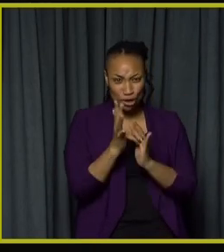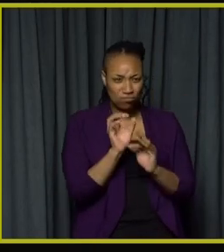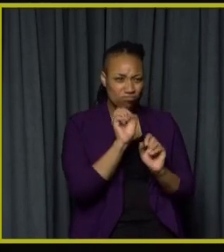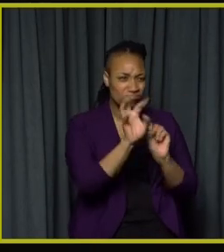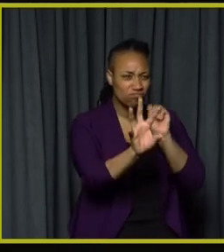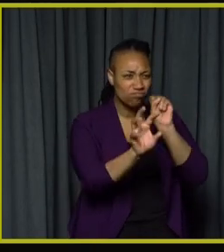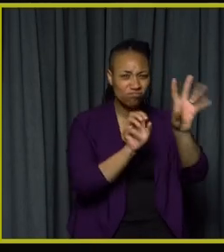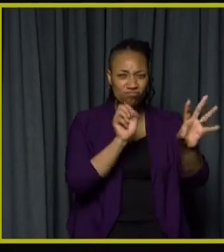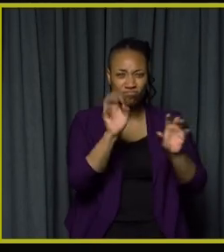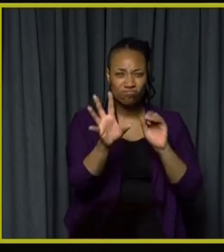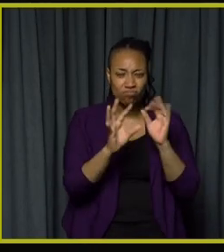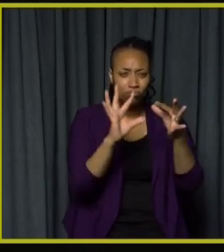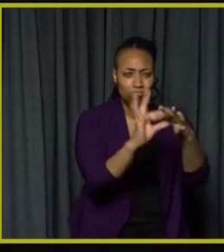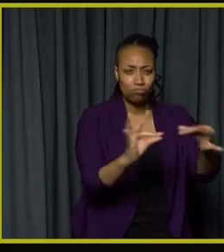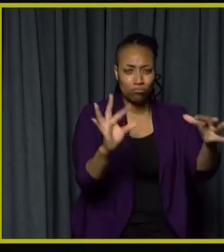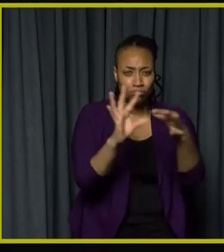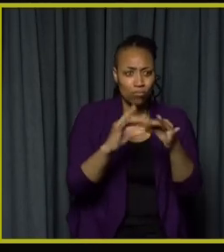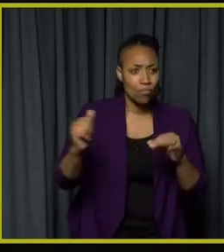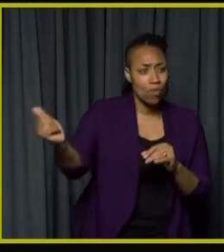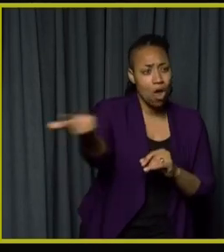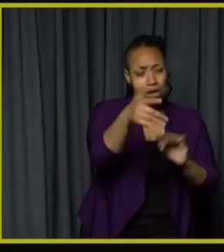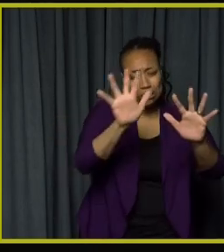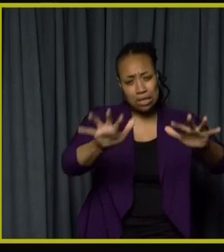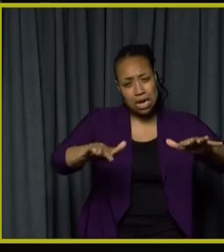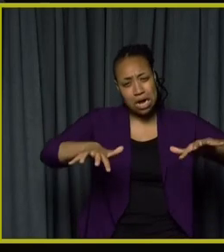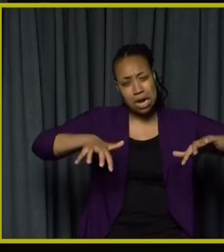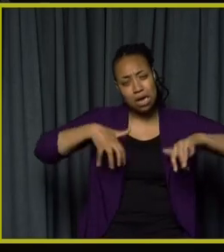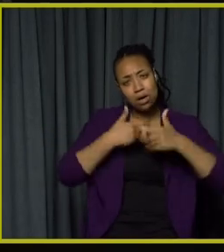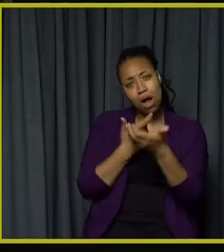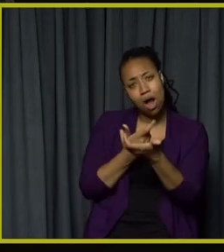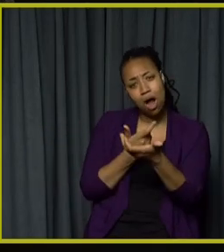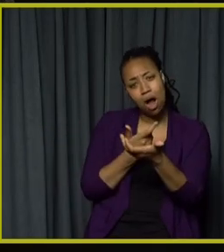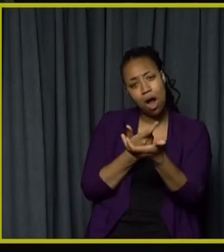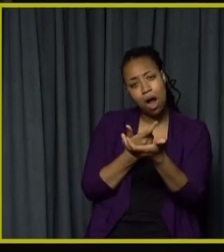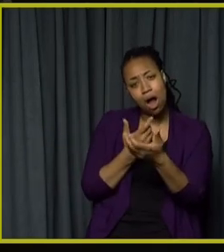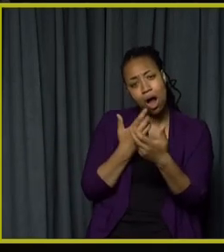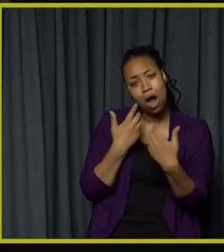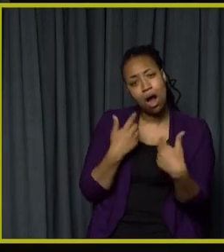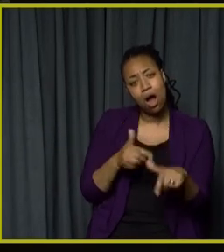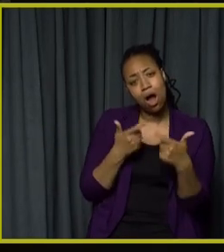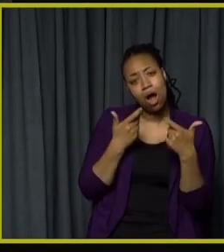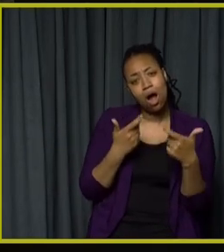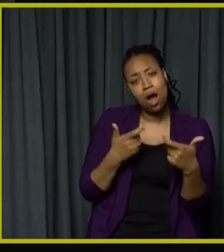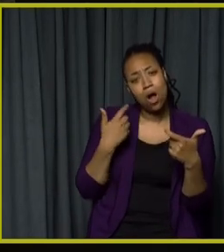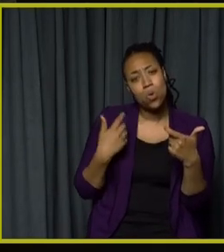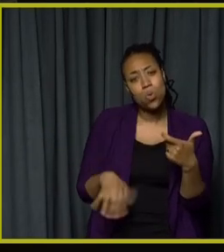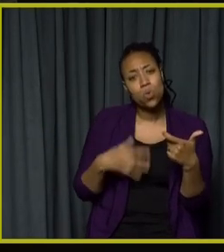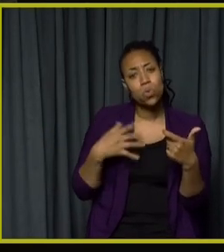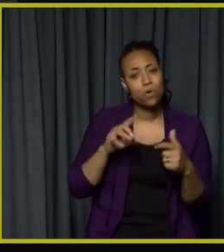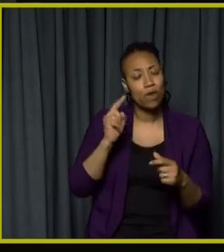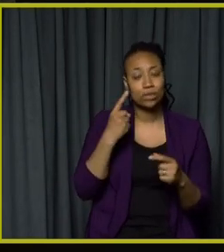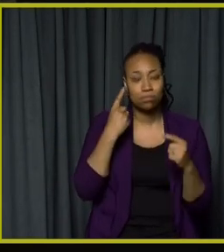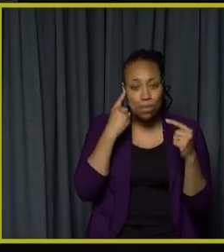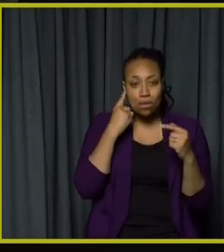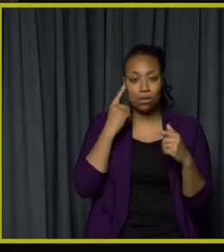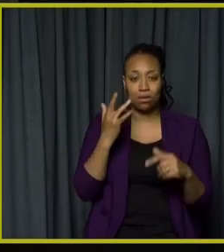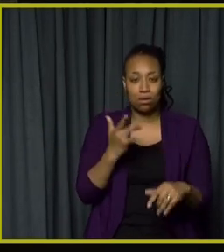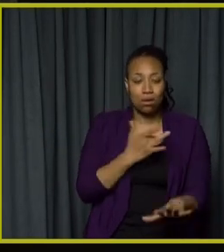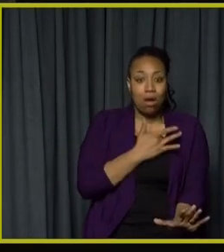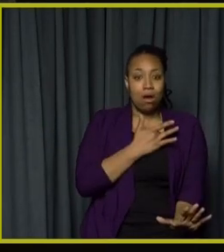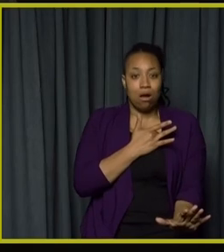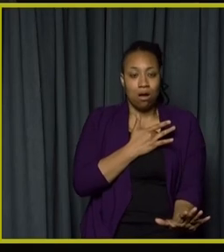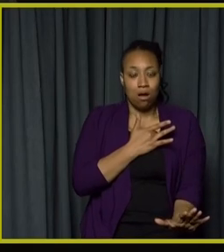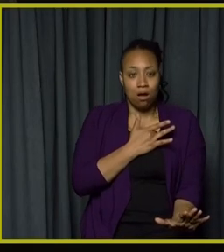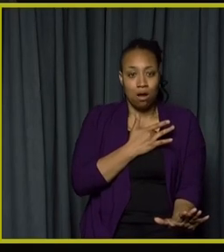Nazareth, it wasn't the first time the prophet's message had been proclaimed to the people, but Jesus came along at just the